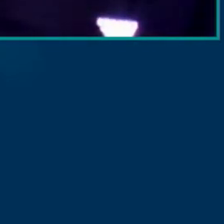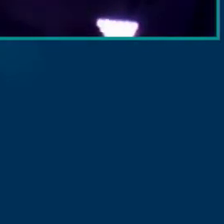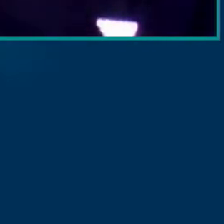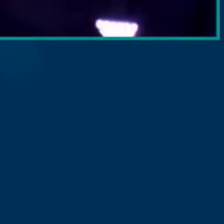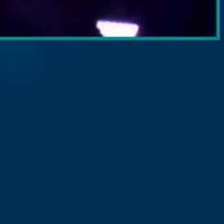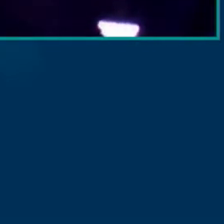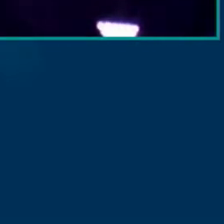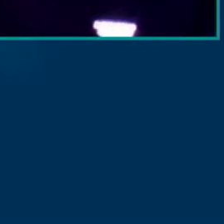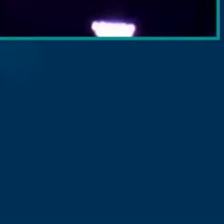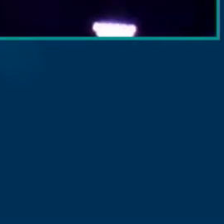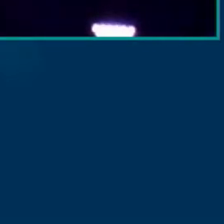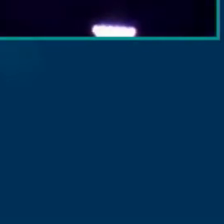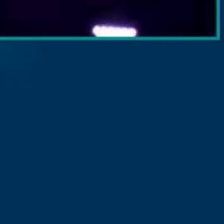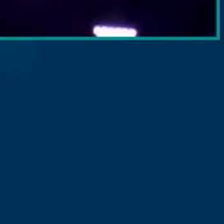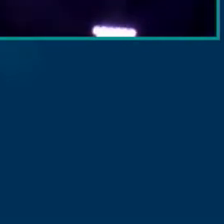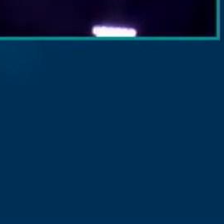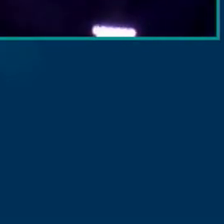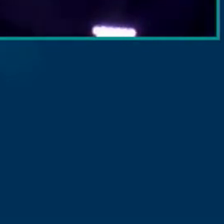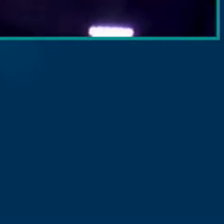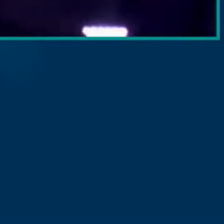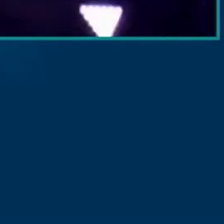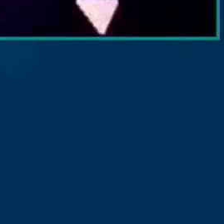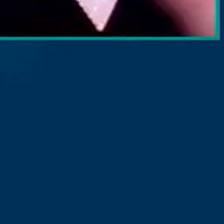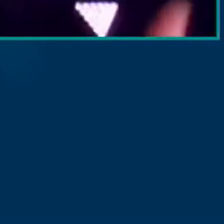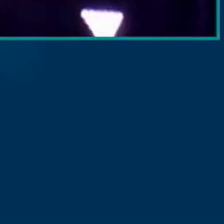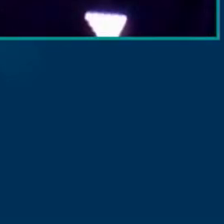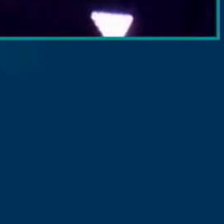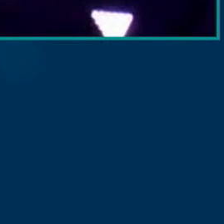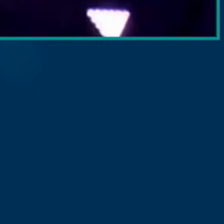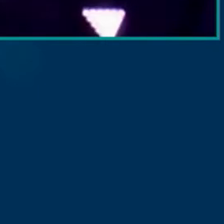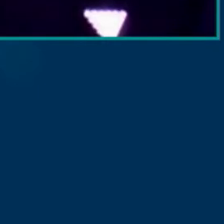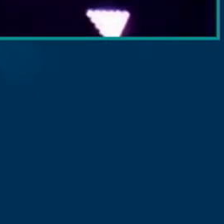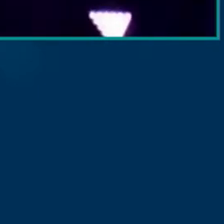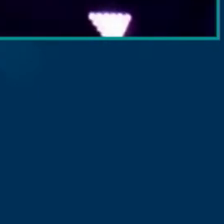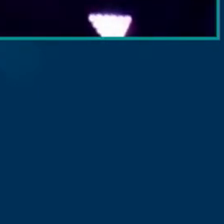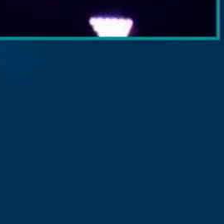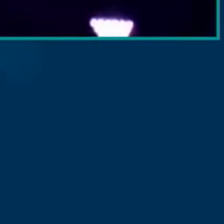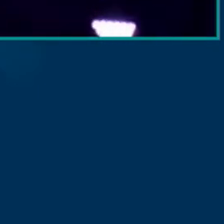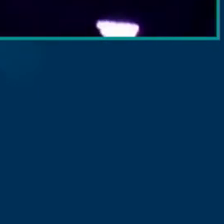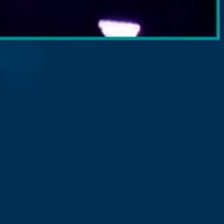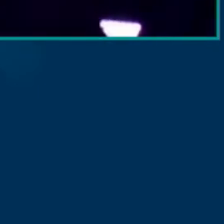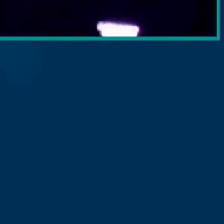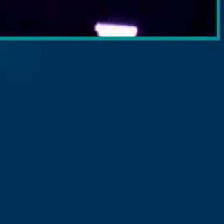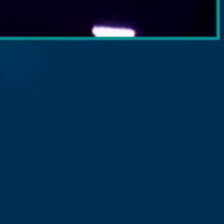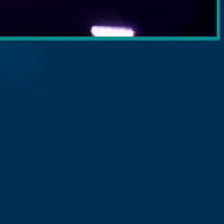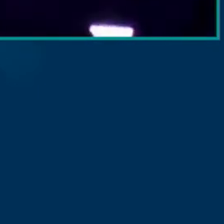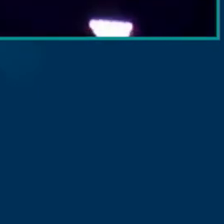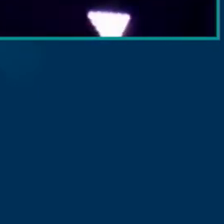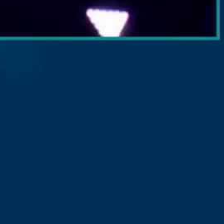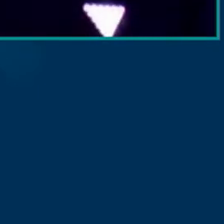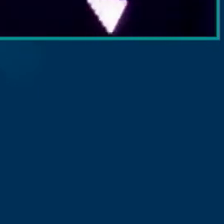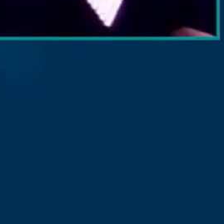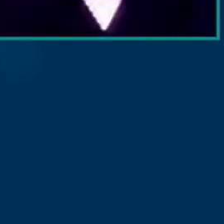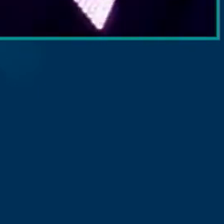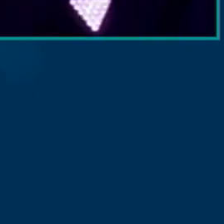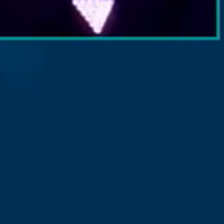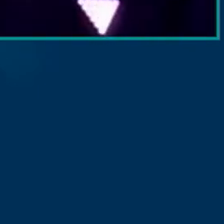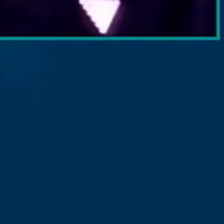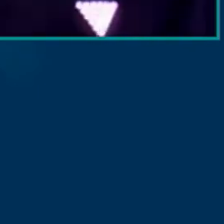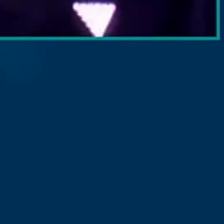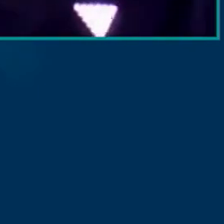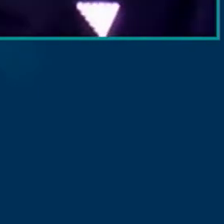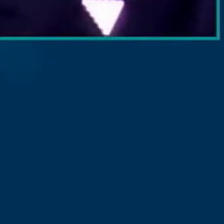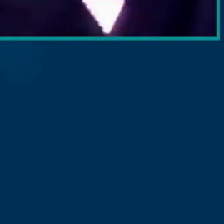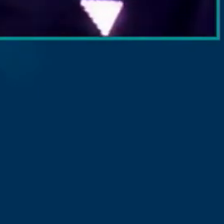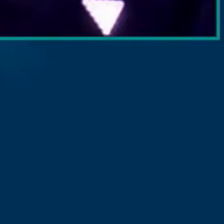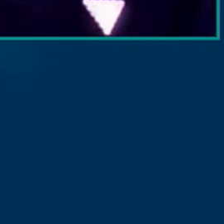The next step is the implementation of the due diligence procedure, and we will actually talk about it more.